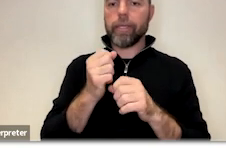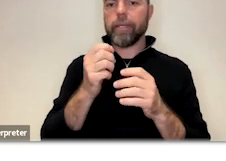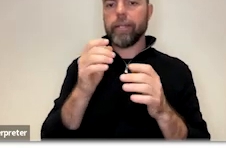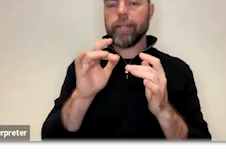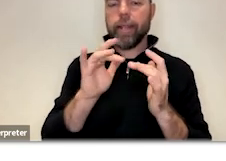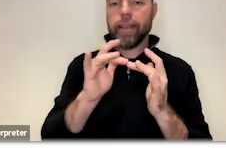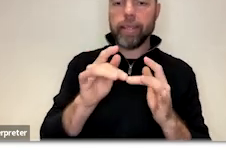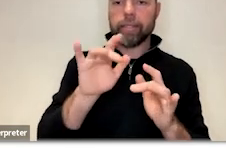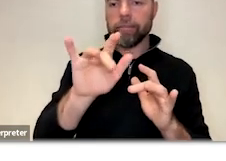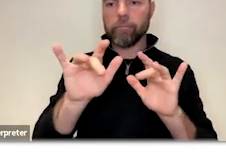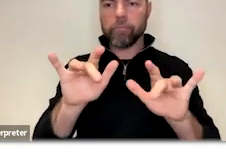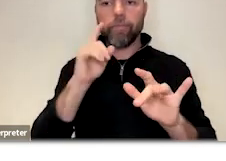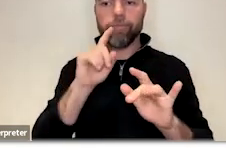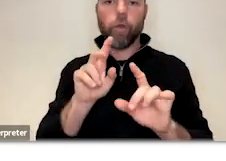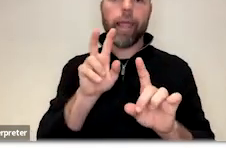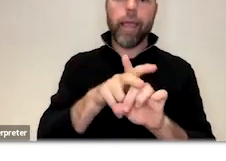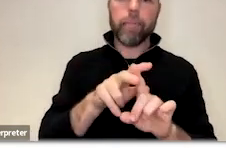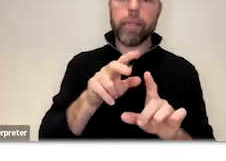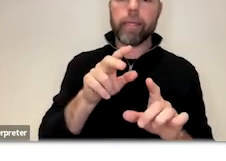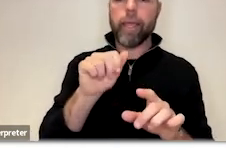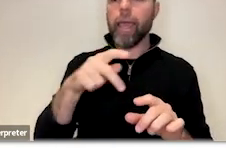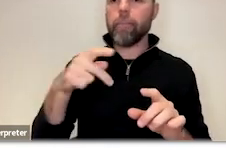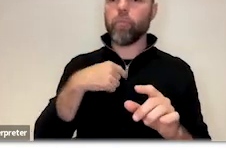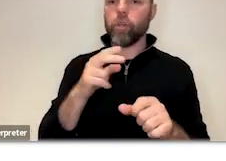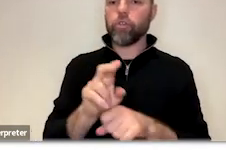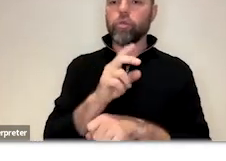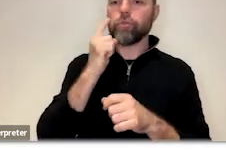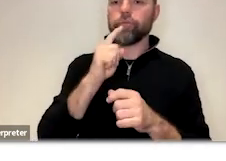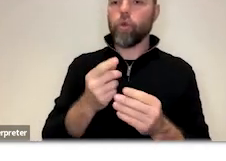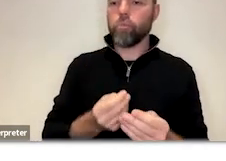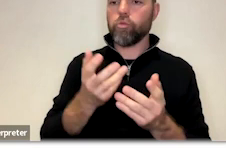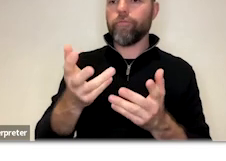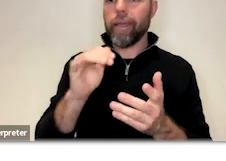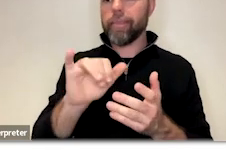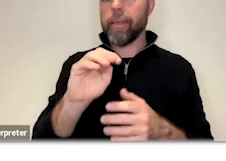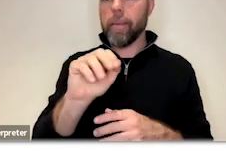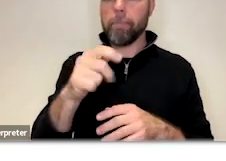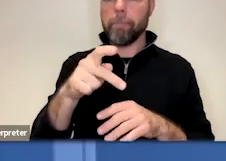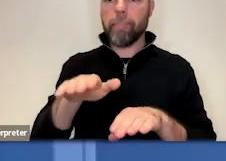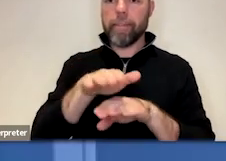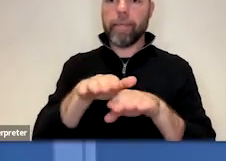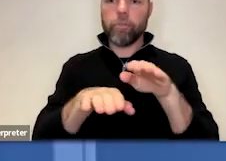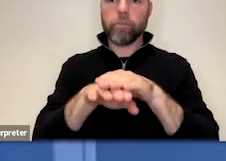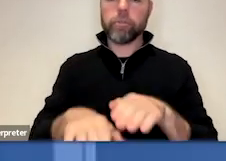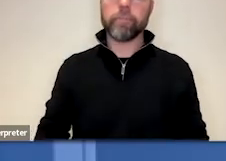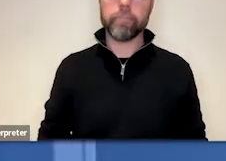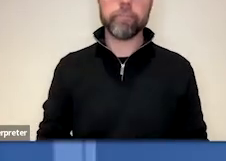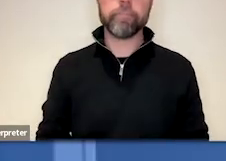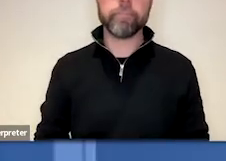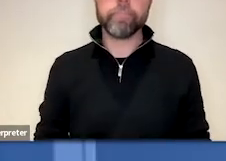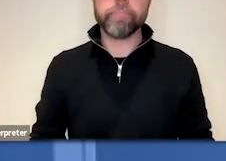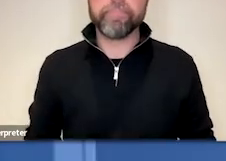the applications that we're using to serve up some of those map layers here. All